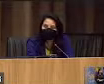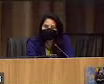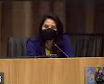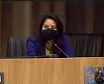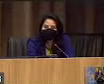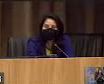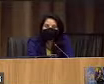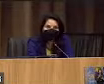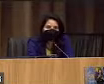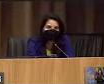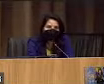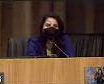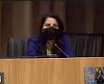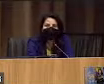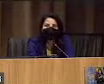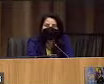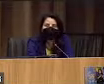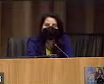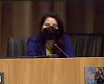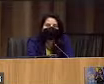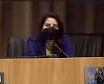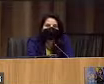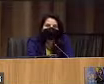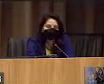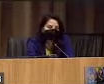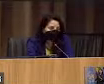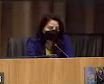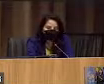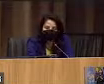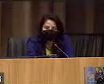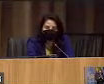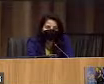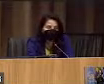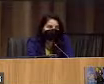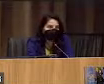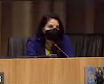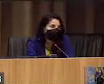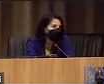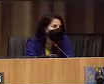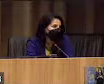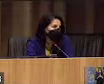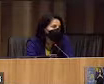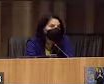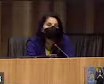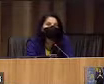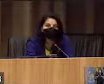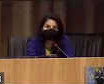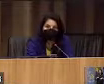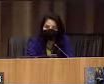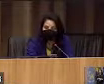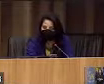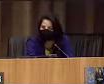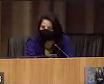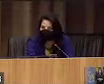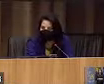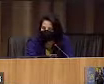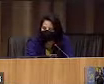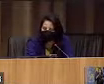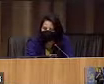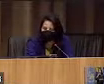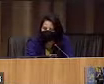We have gone since 2020 many stages of the